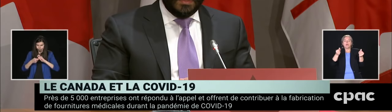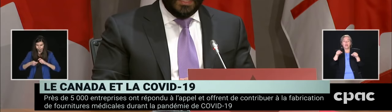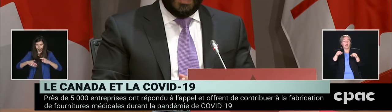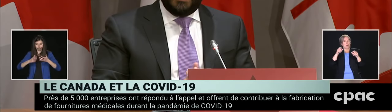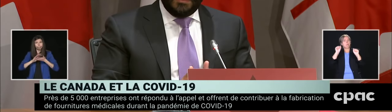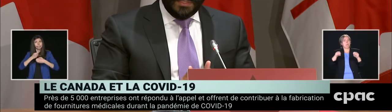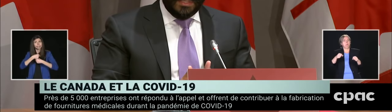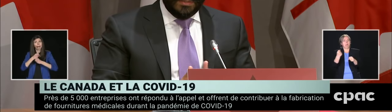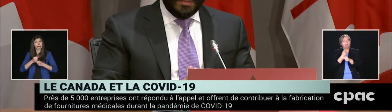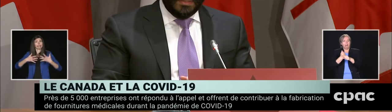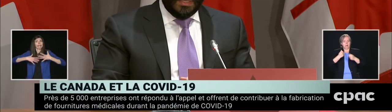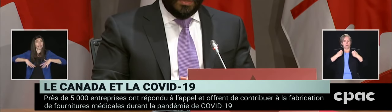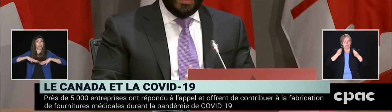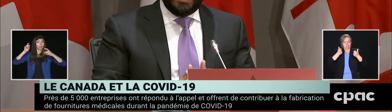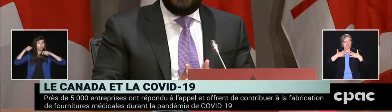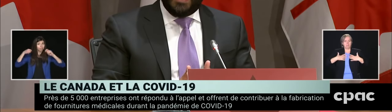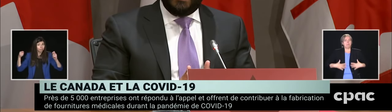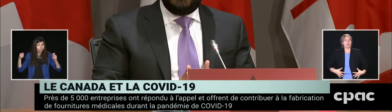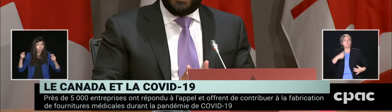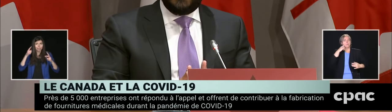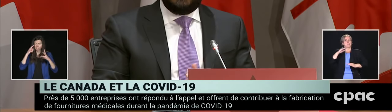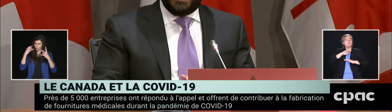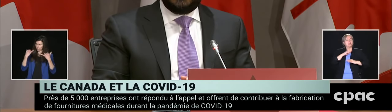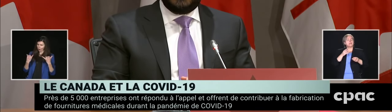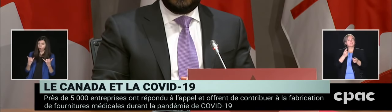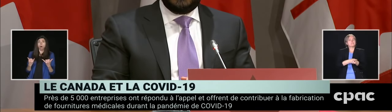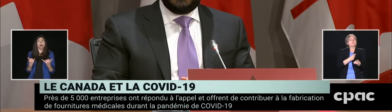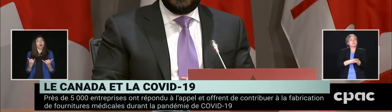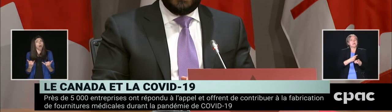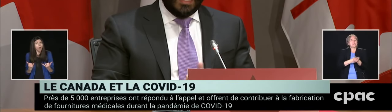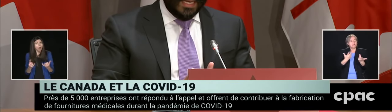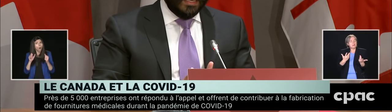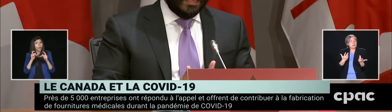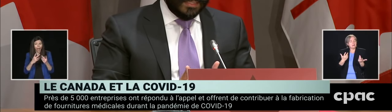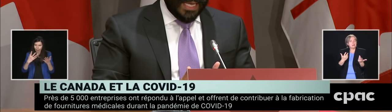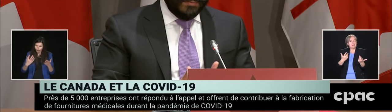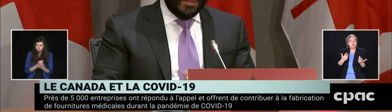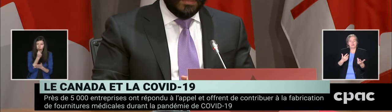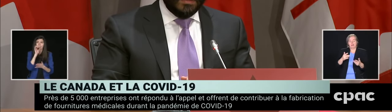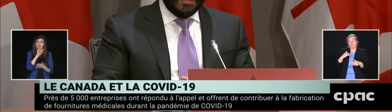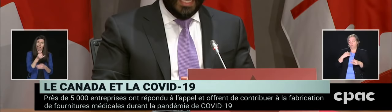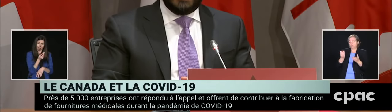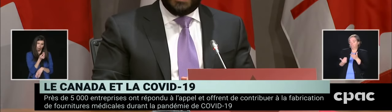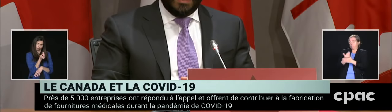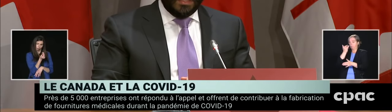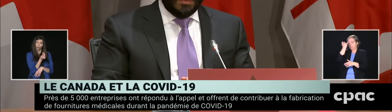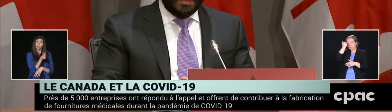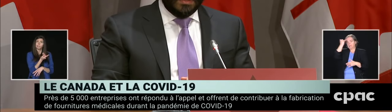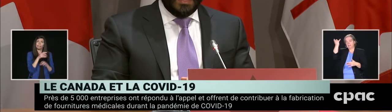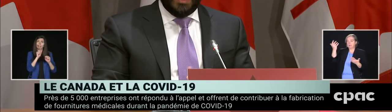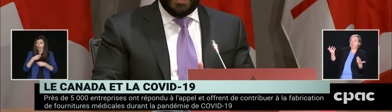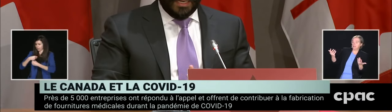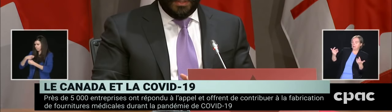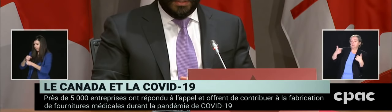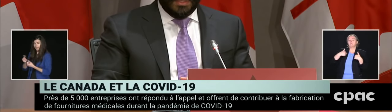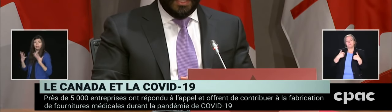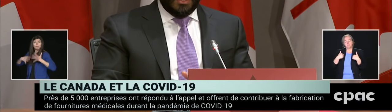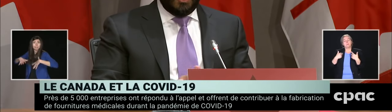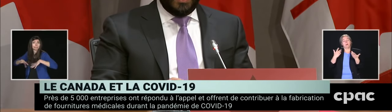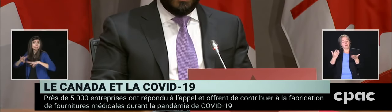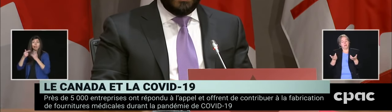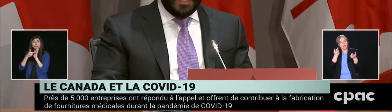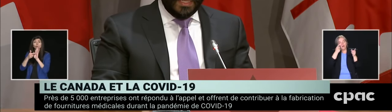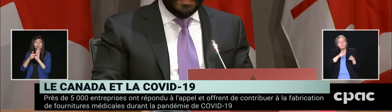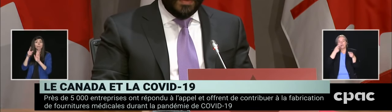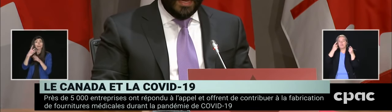producers of these materials with apparel manufacturers like Stanfields and Canada Goose, among others,